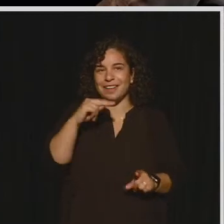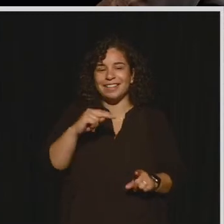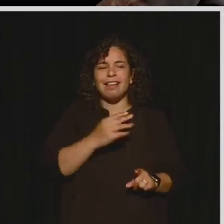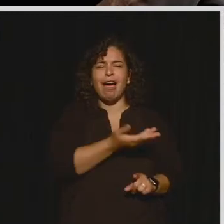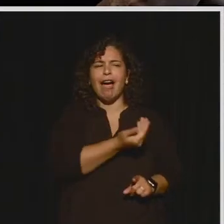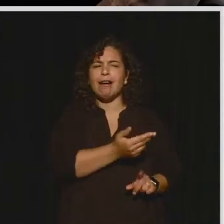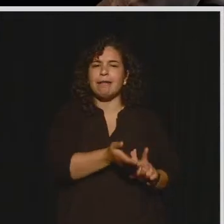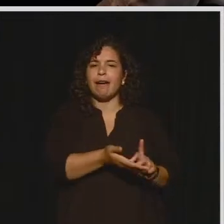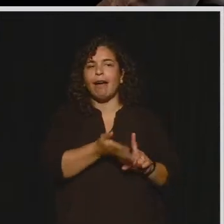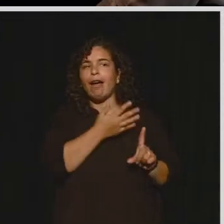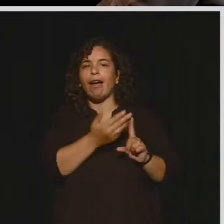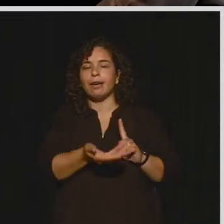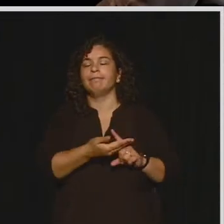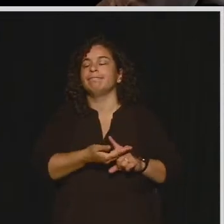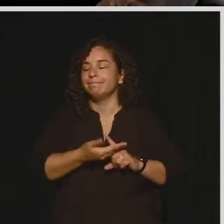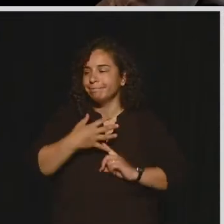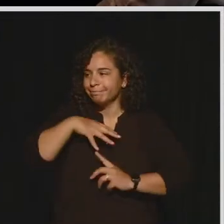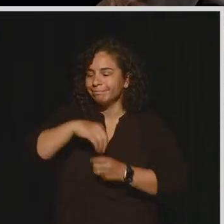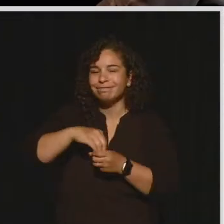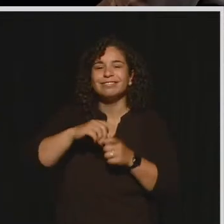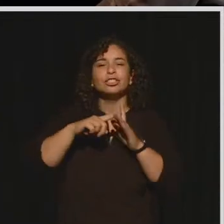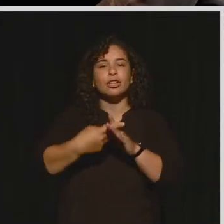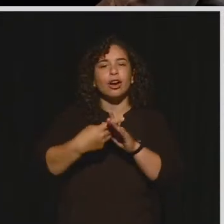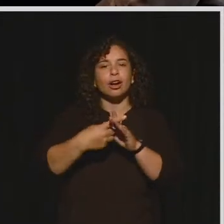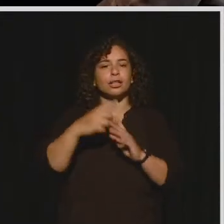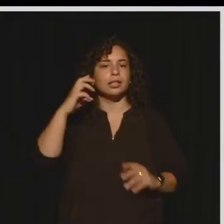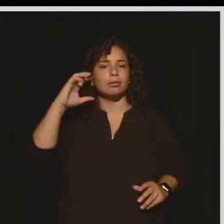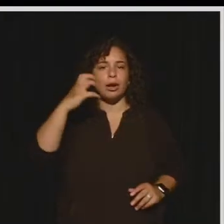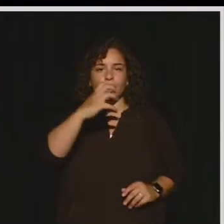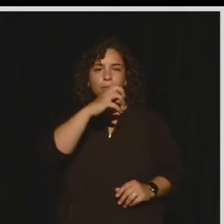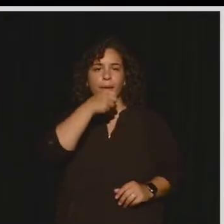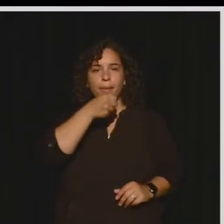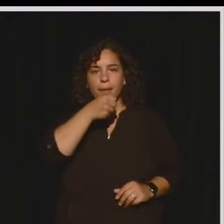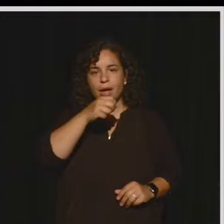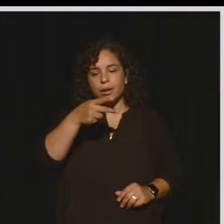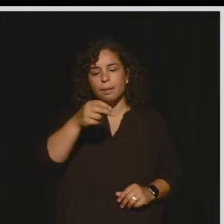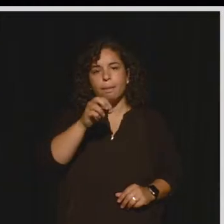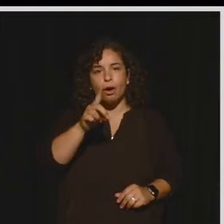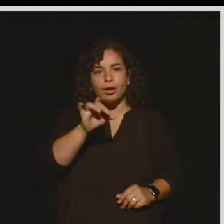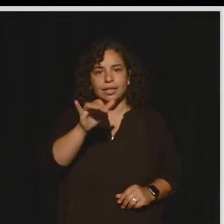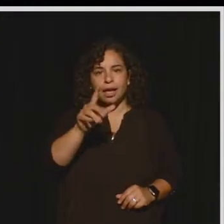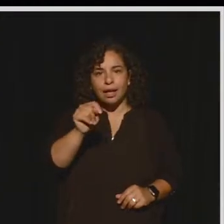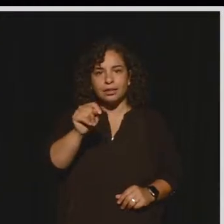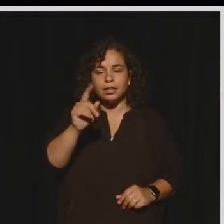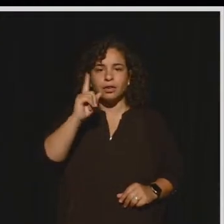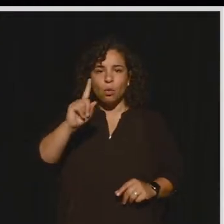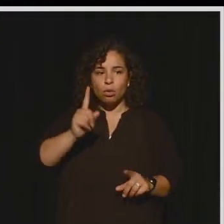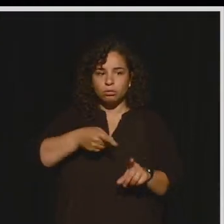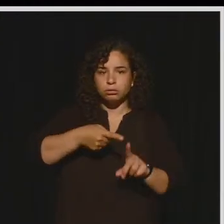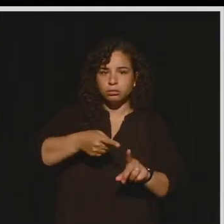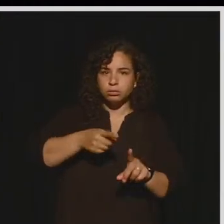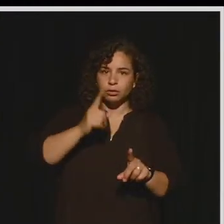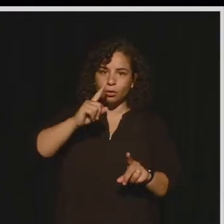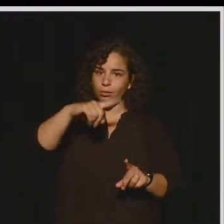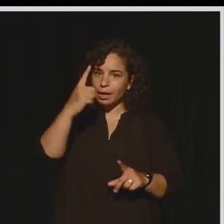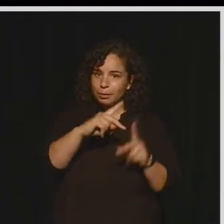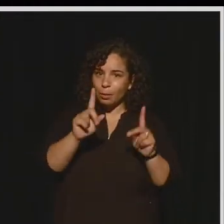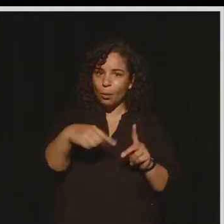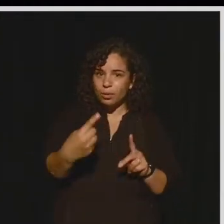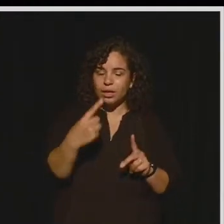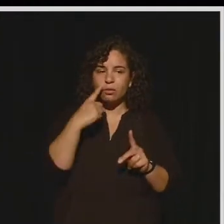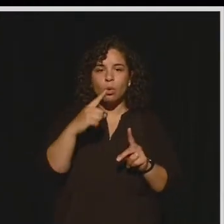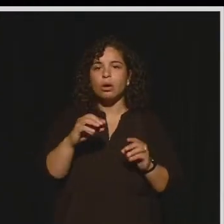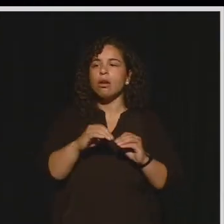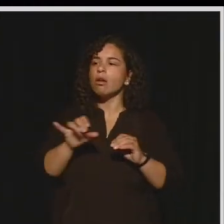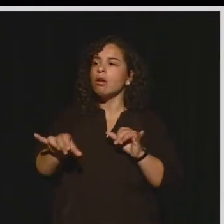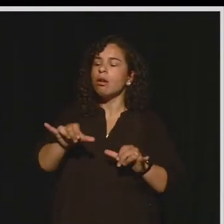starting a podcast so that people who couldn't be present in my home or do those gatherings, which are exclusively for Black people, could have